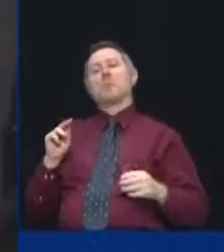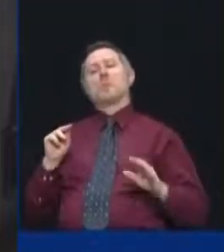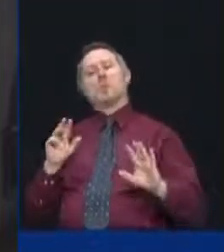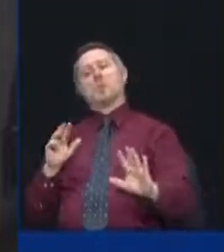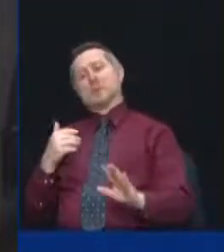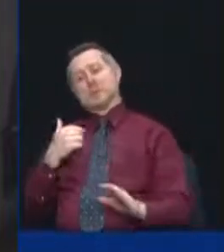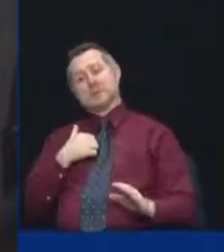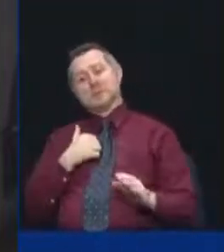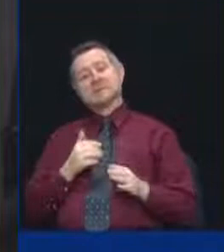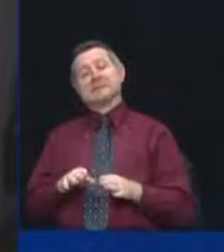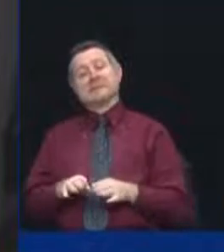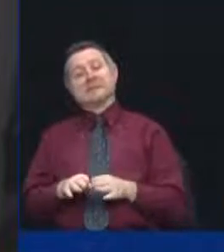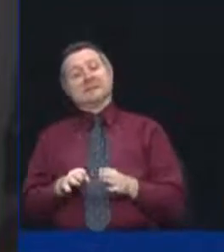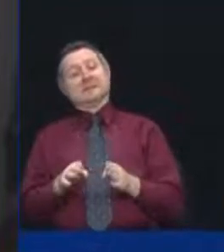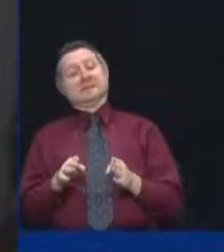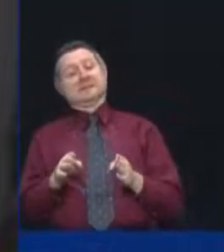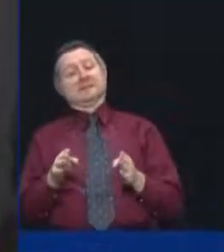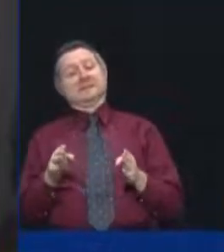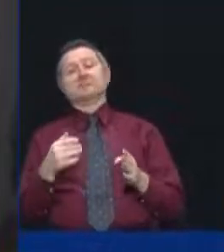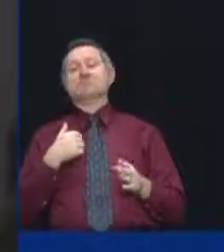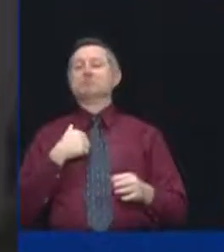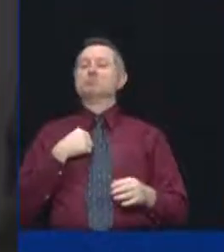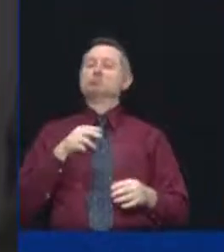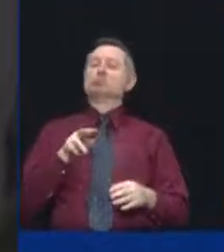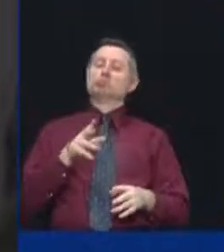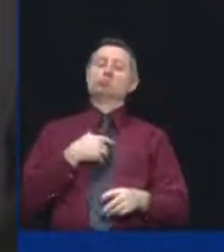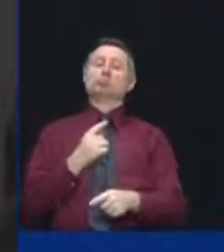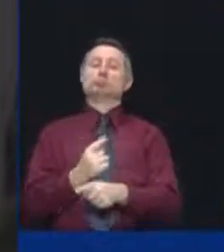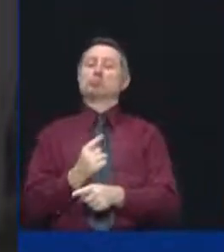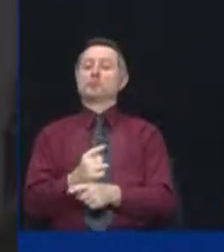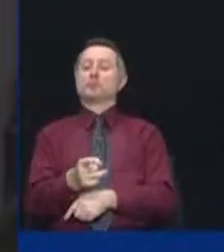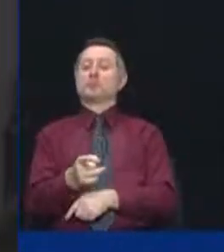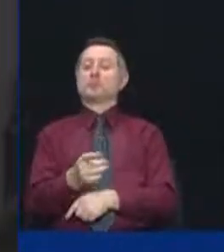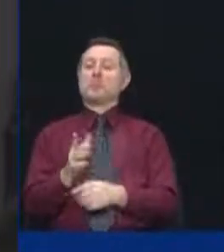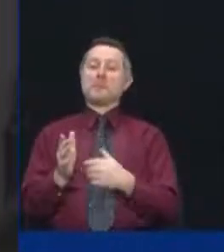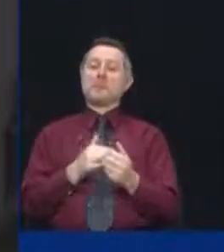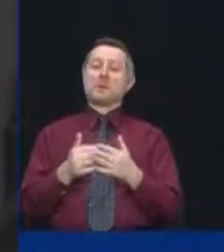concerns that people have about being in large groups, even if they've been vaccinated. So